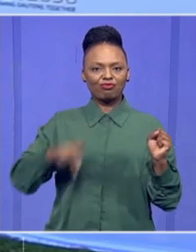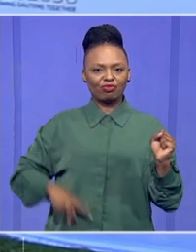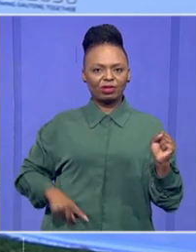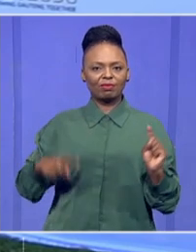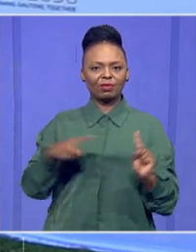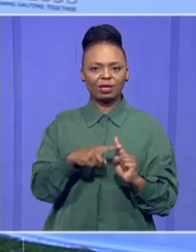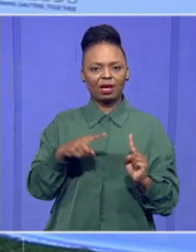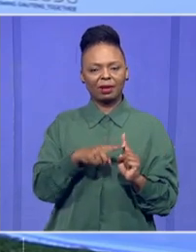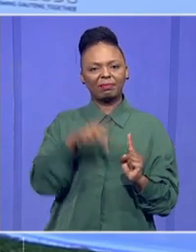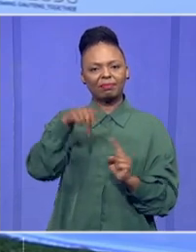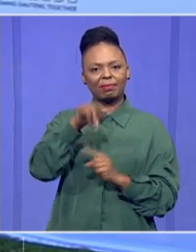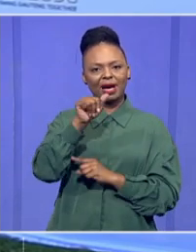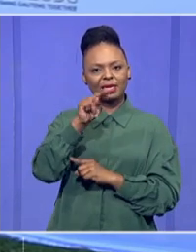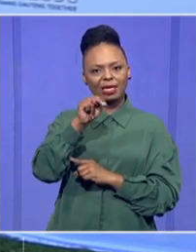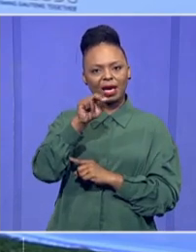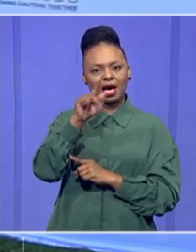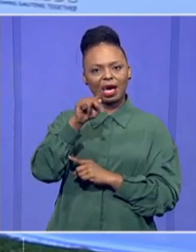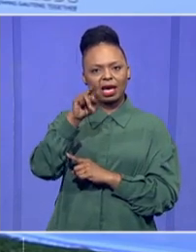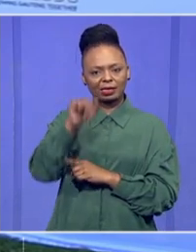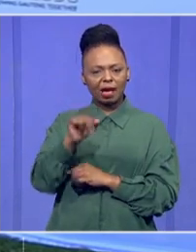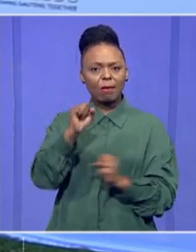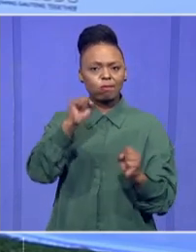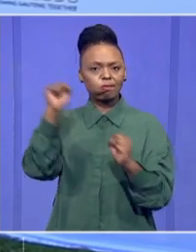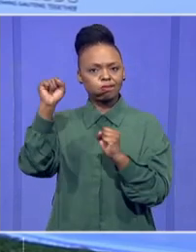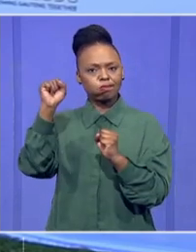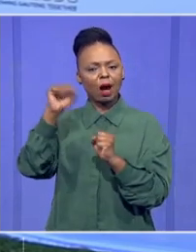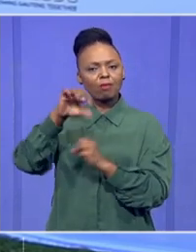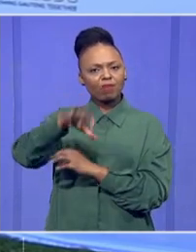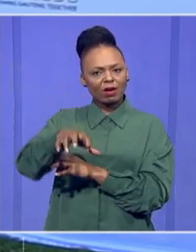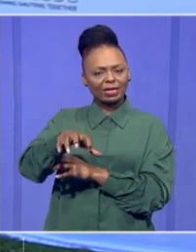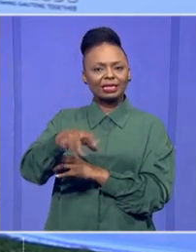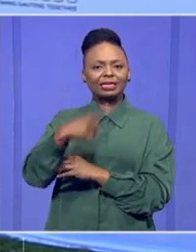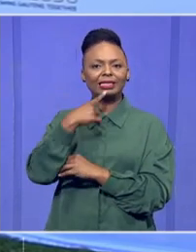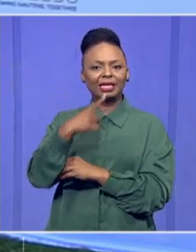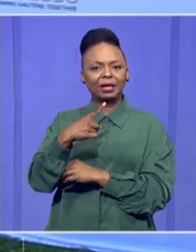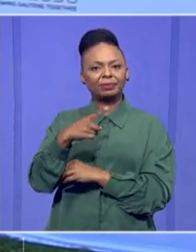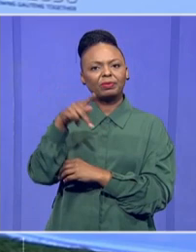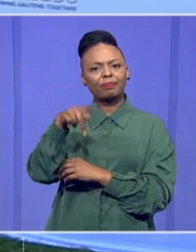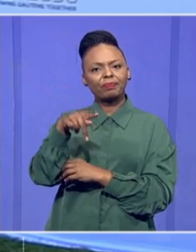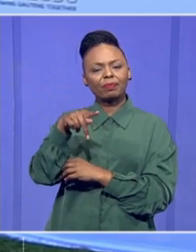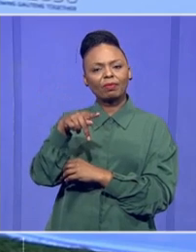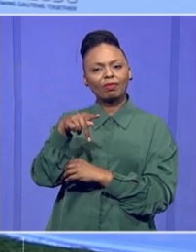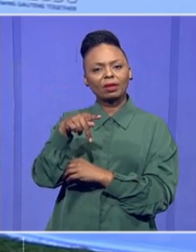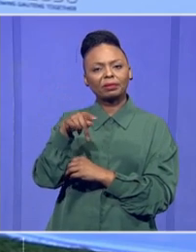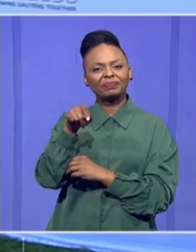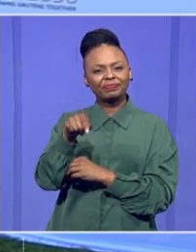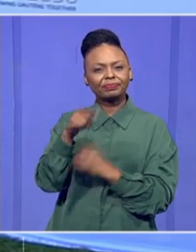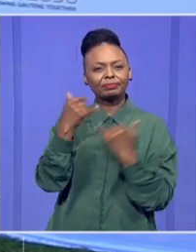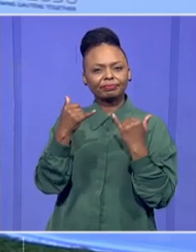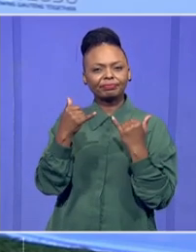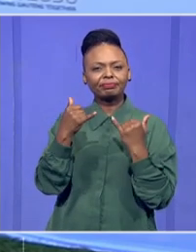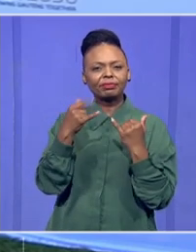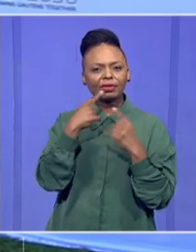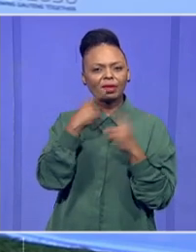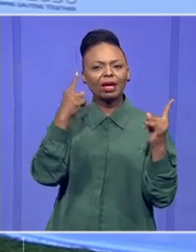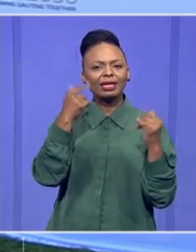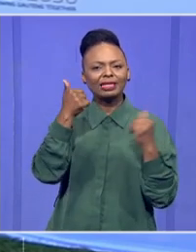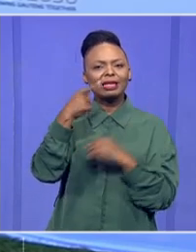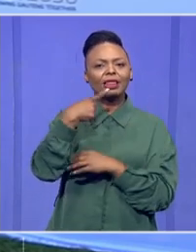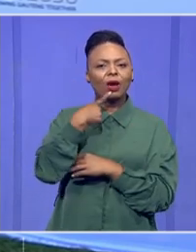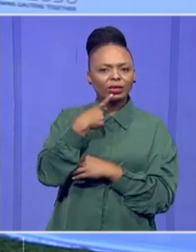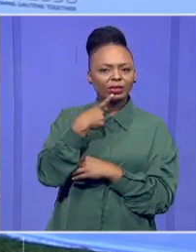Lesufi's maiden State of the Province address, where he announced that there will be around